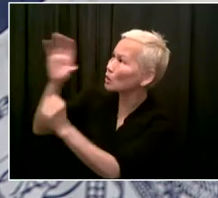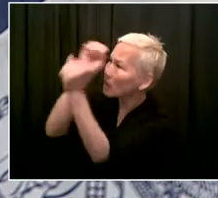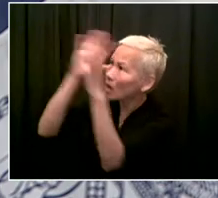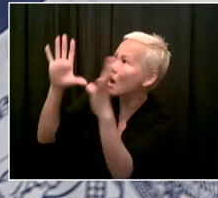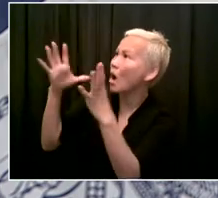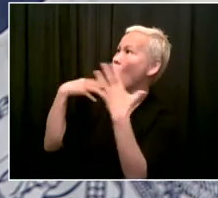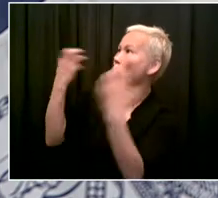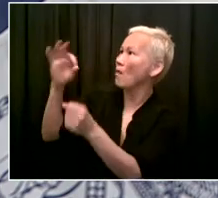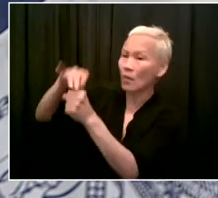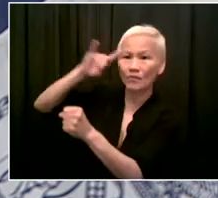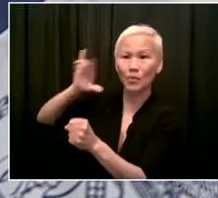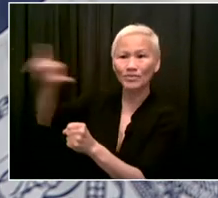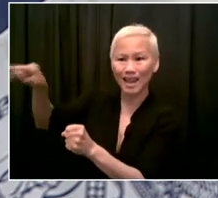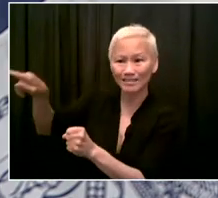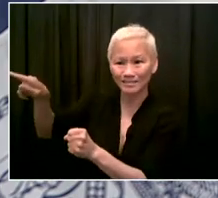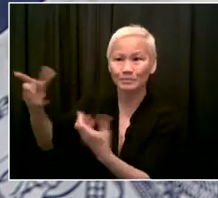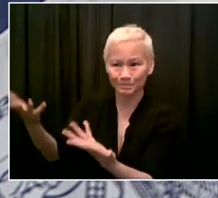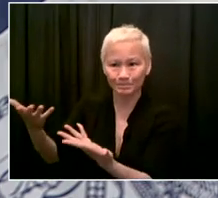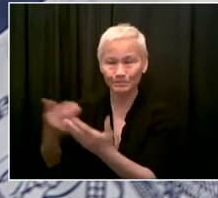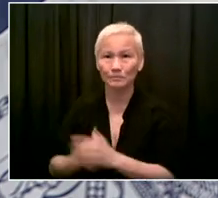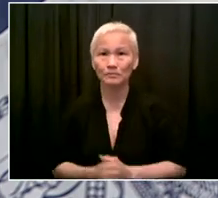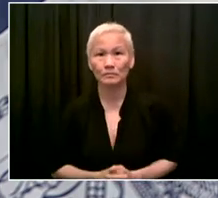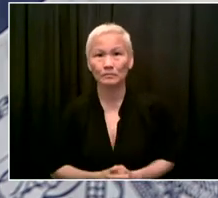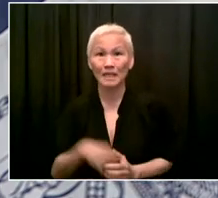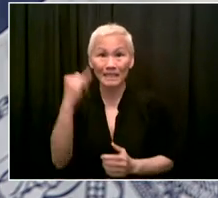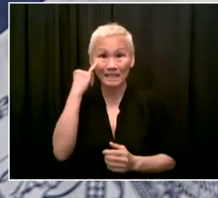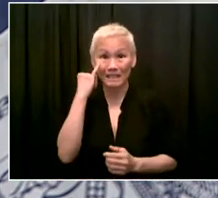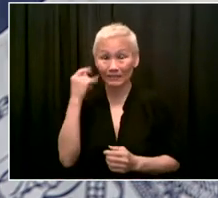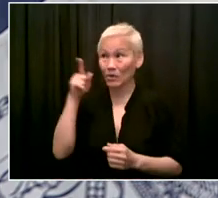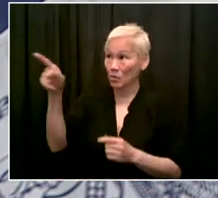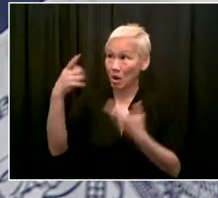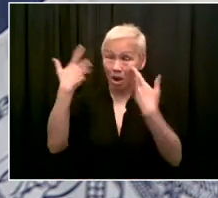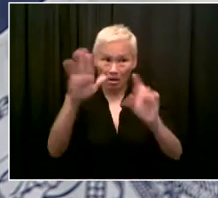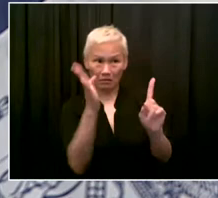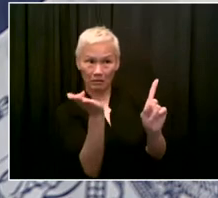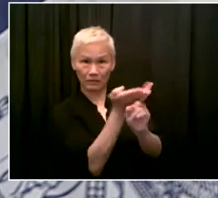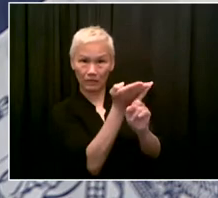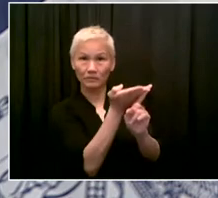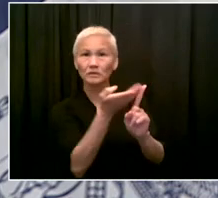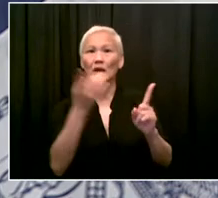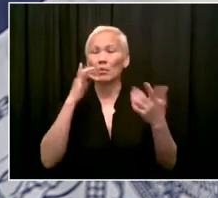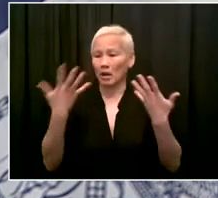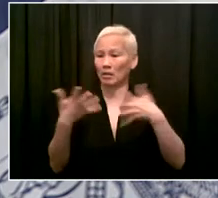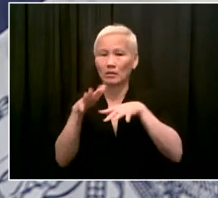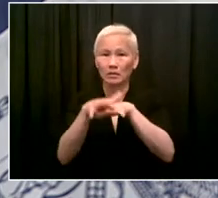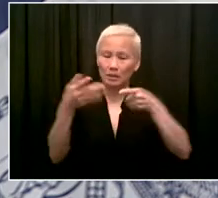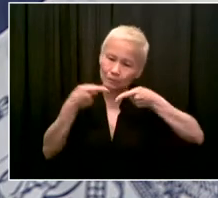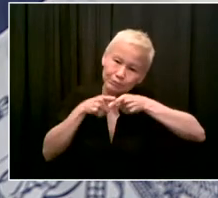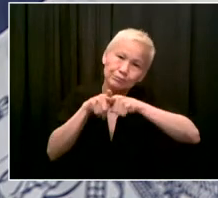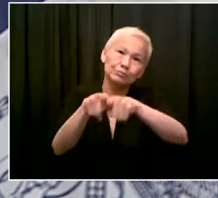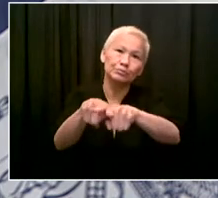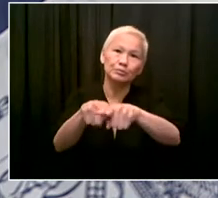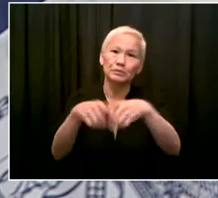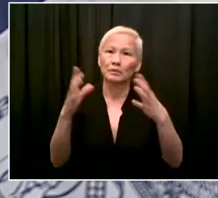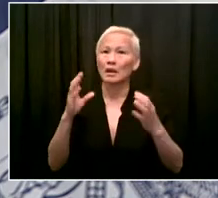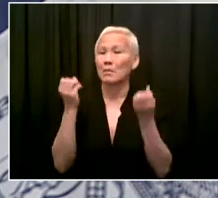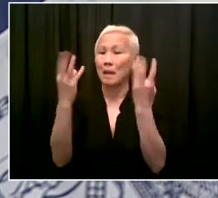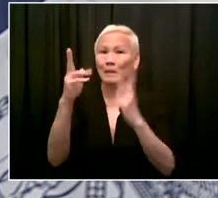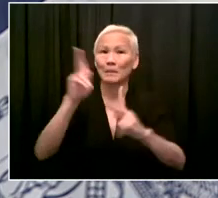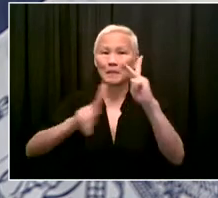stronger and stronger. But the good news here, give early voting its due. It definitely contributed to better